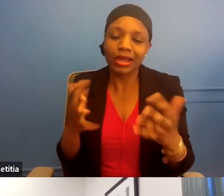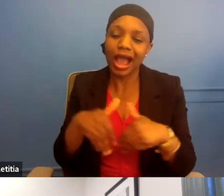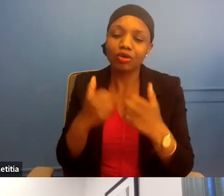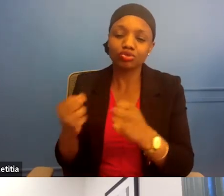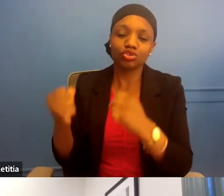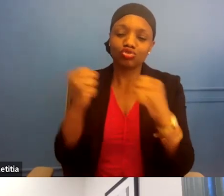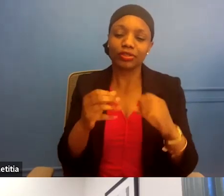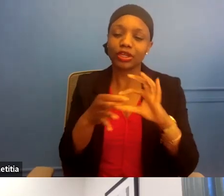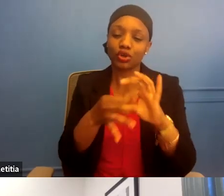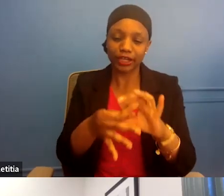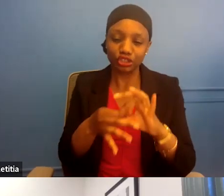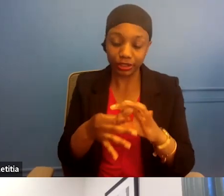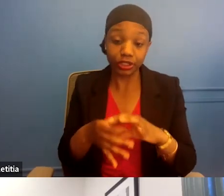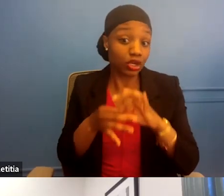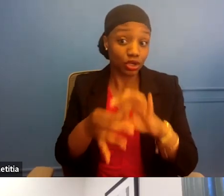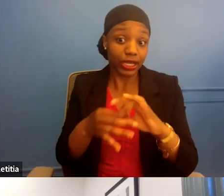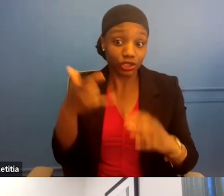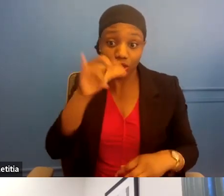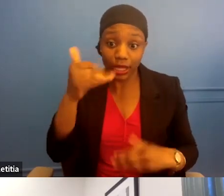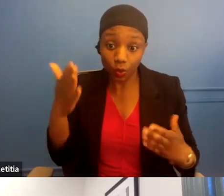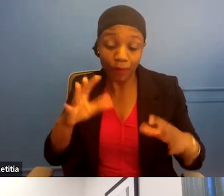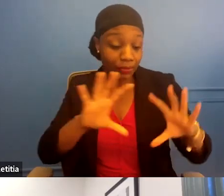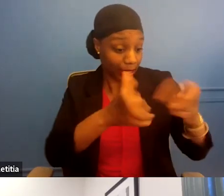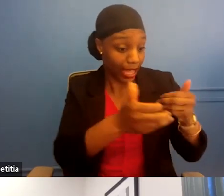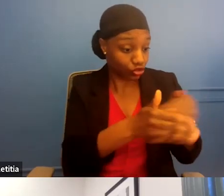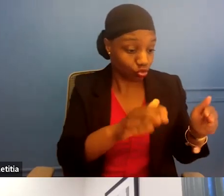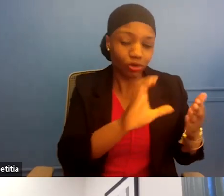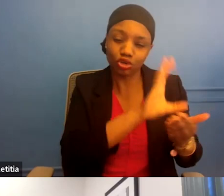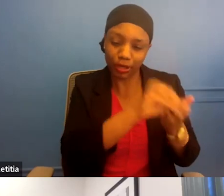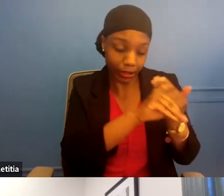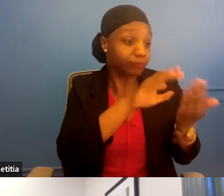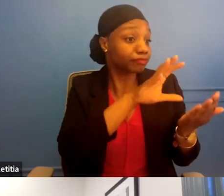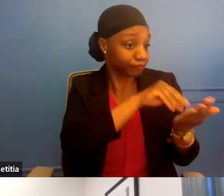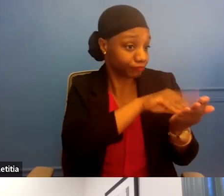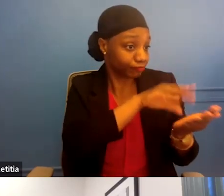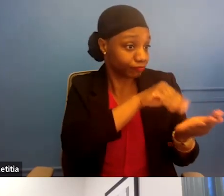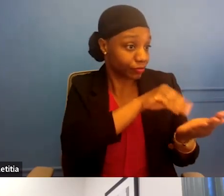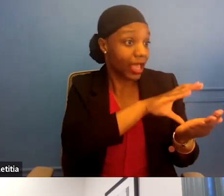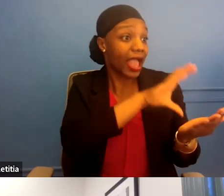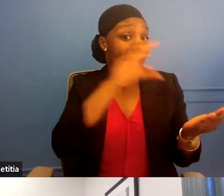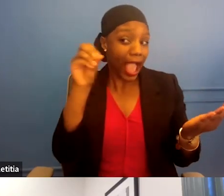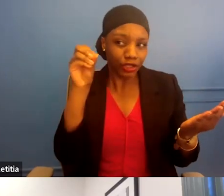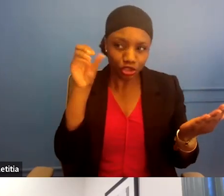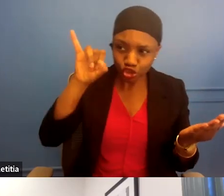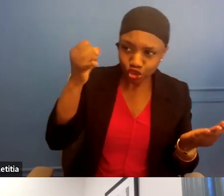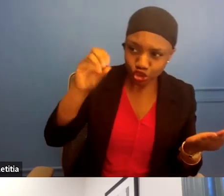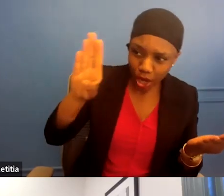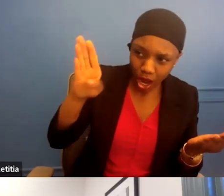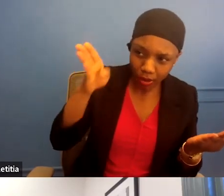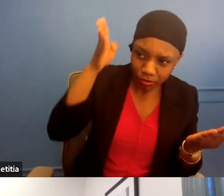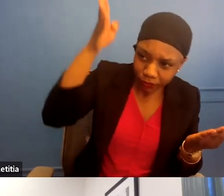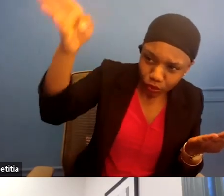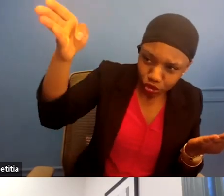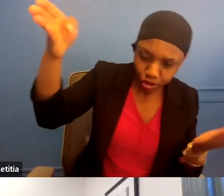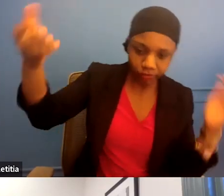connection between what people are learning in the classroom, the curriculum, to their career trajectory, that pathway from curriculum